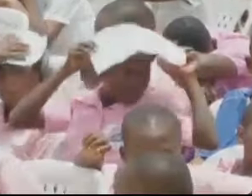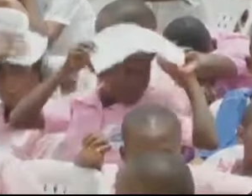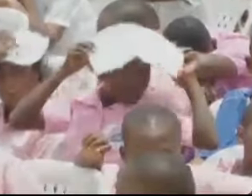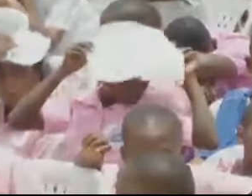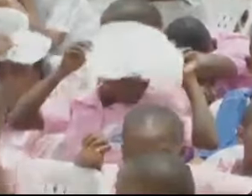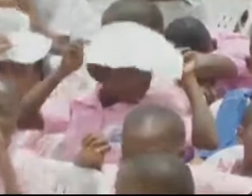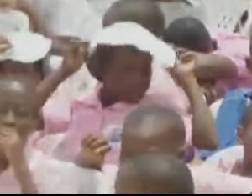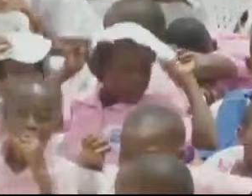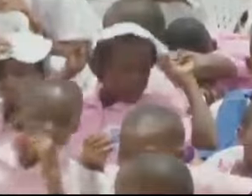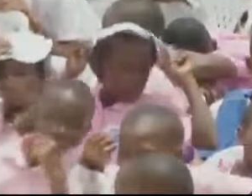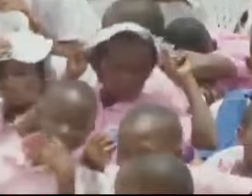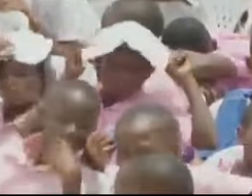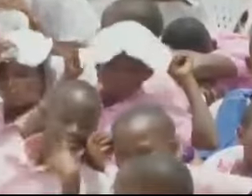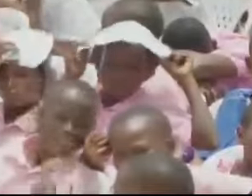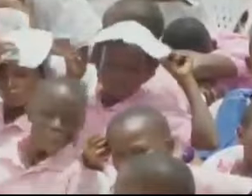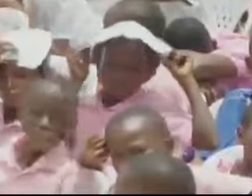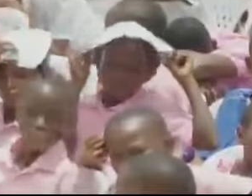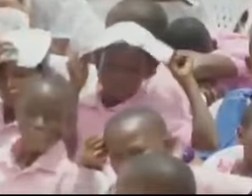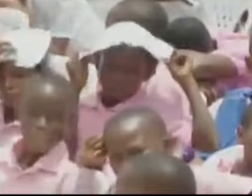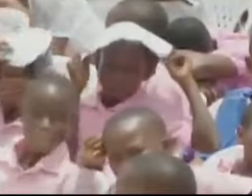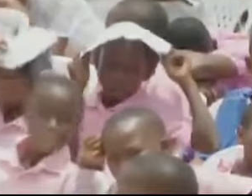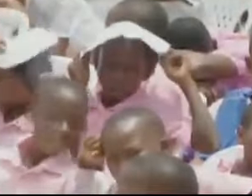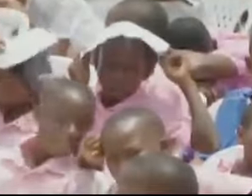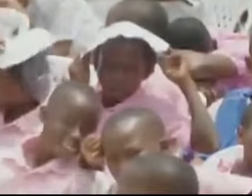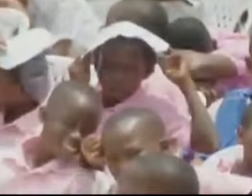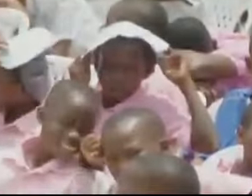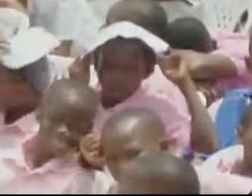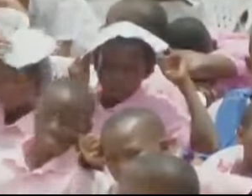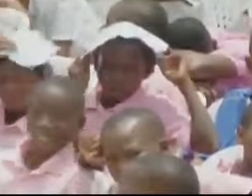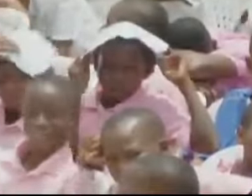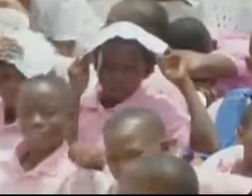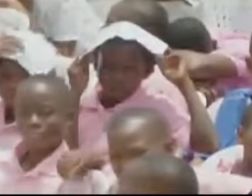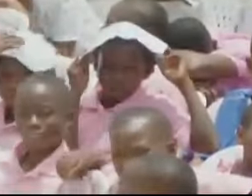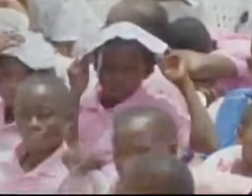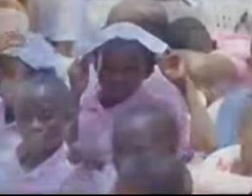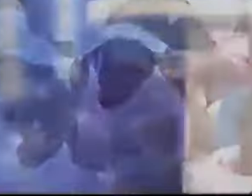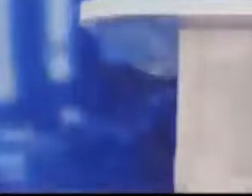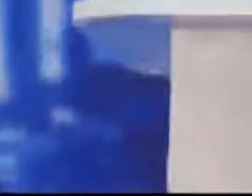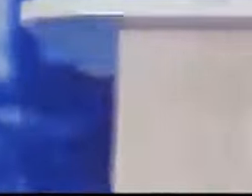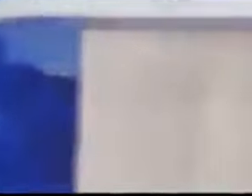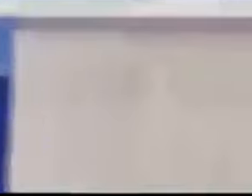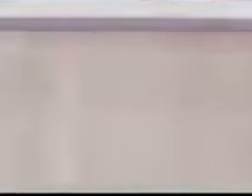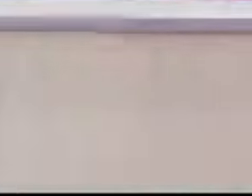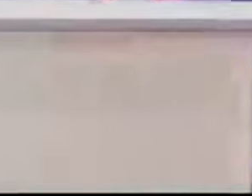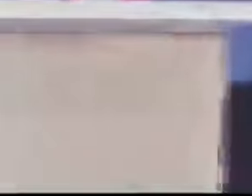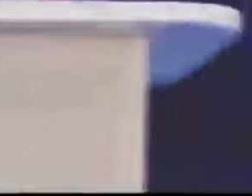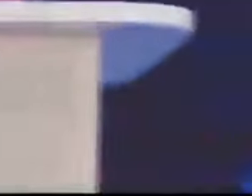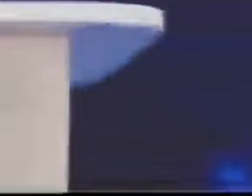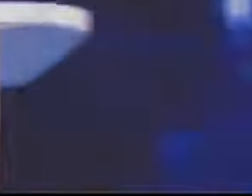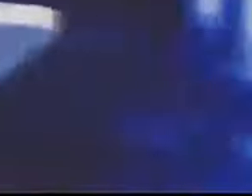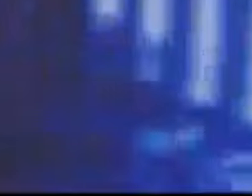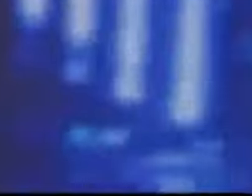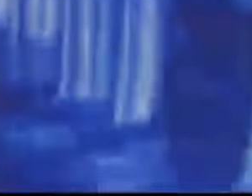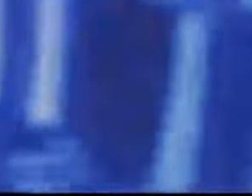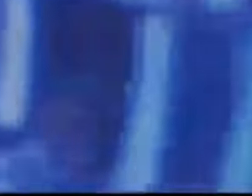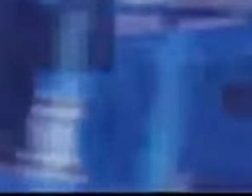fire will not burn you. Eventually, this Nebuchadnezzar himself had another dream. We're coming to chapter 4. In